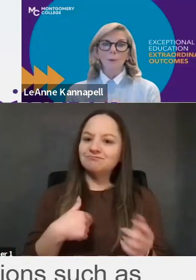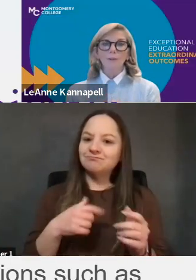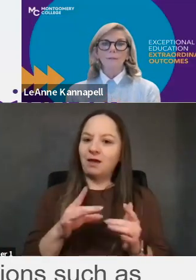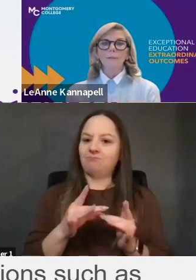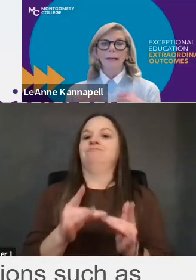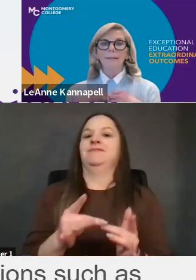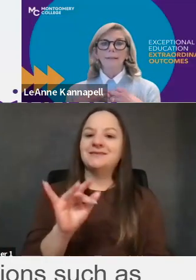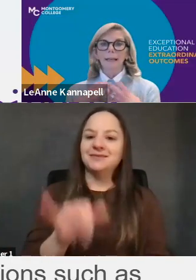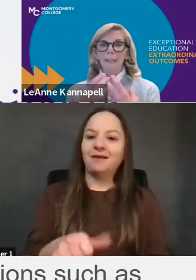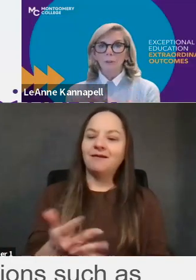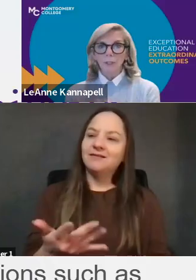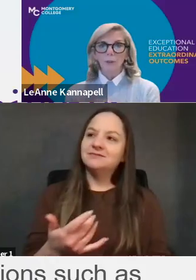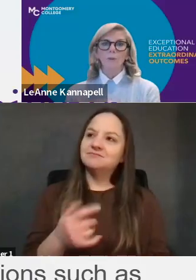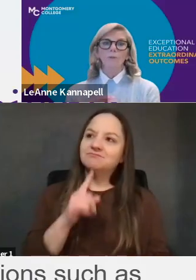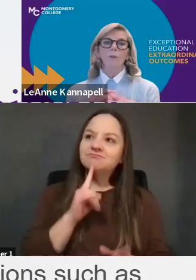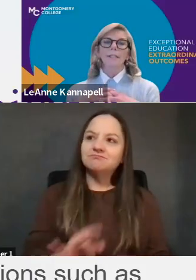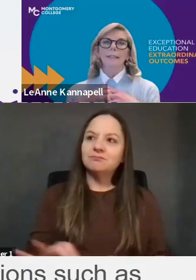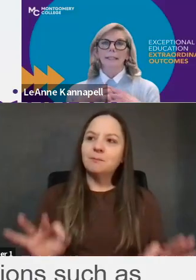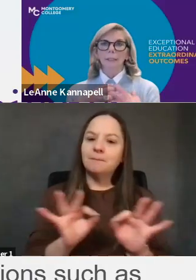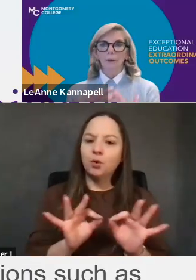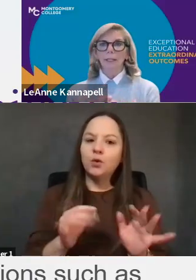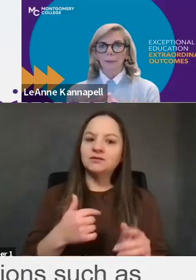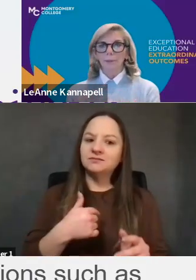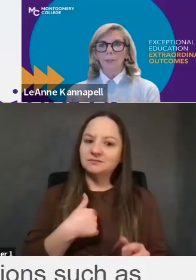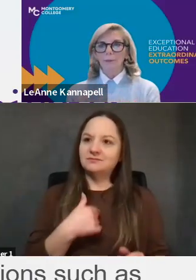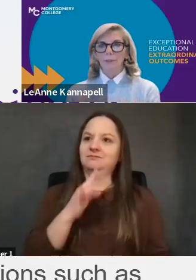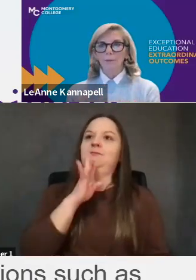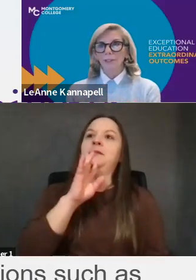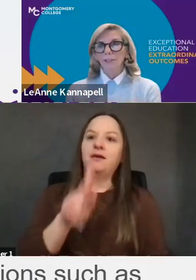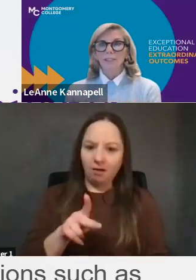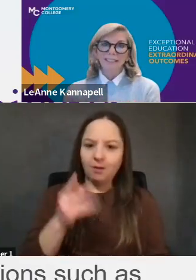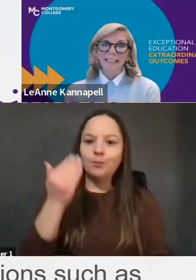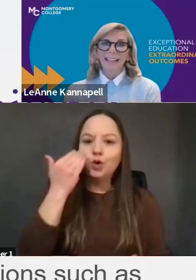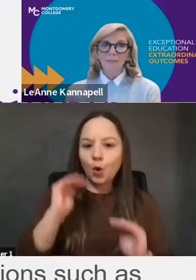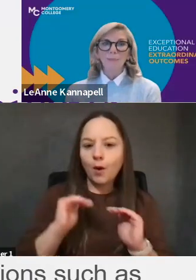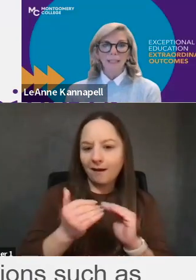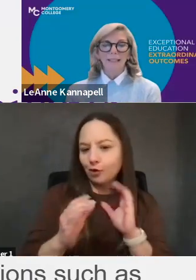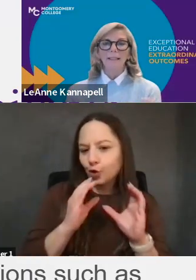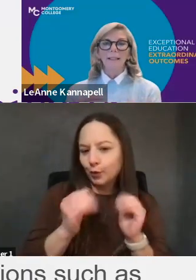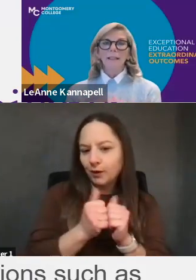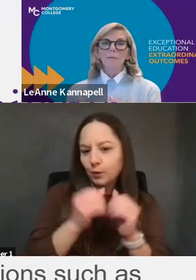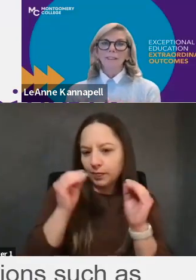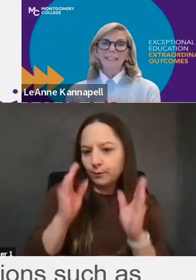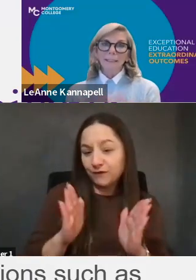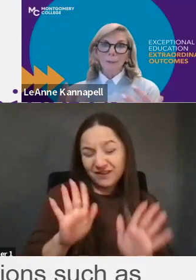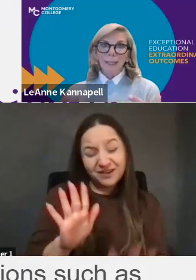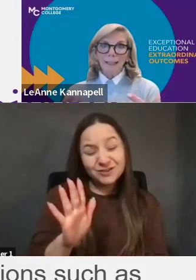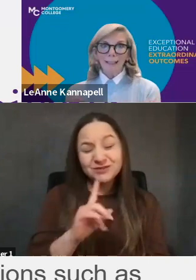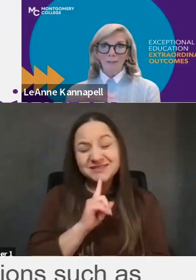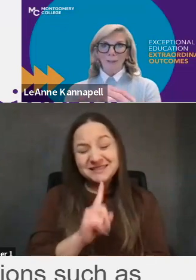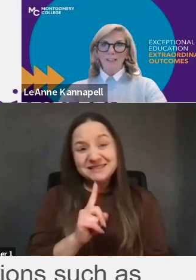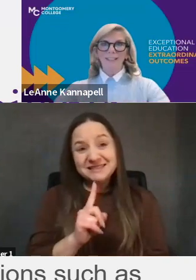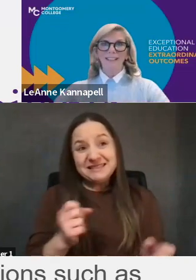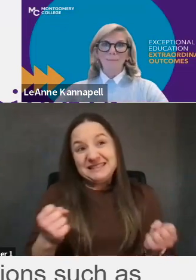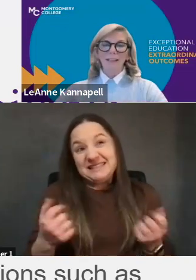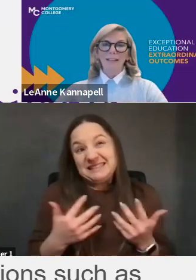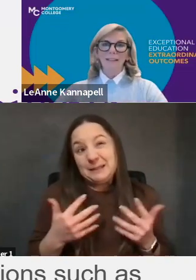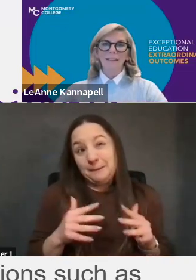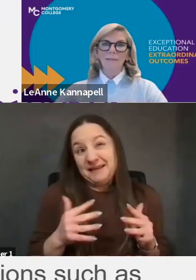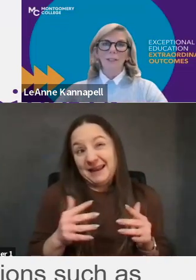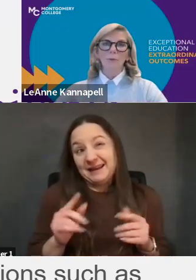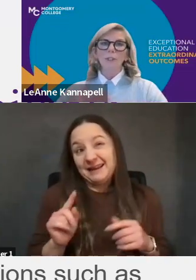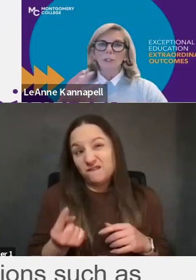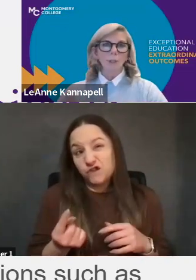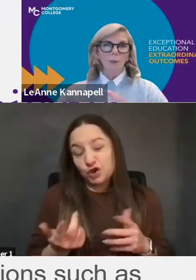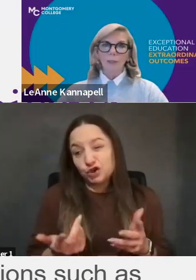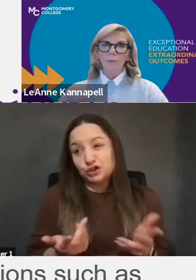And it's important that they use their own voice and they know how to communicate with their professors, because it can be really intimidating at first. But I